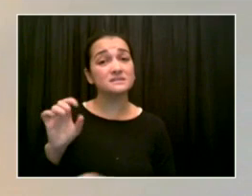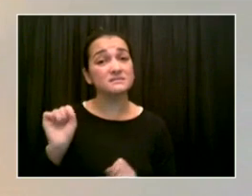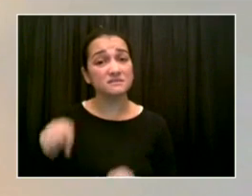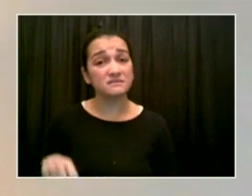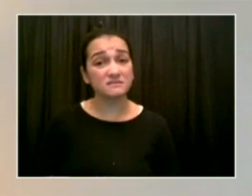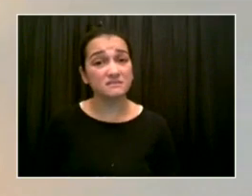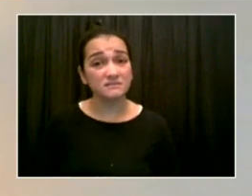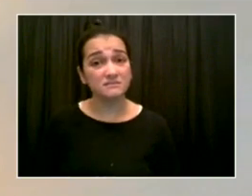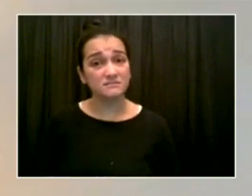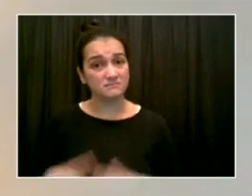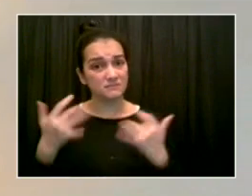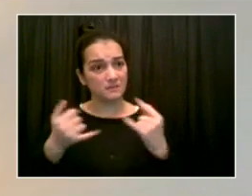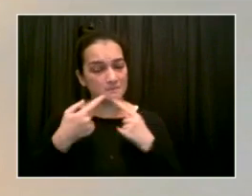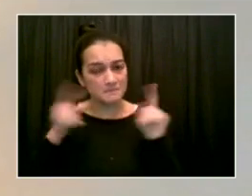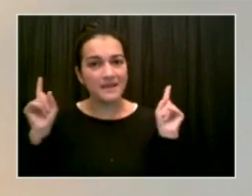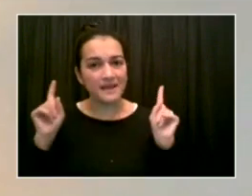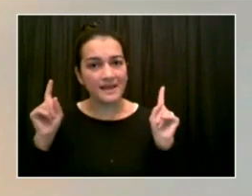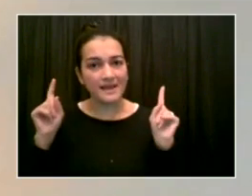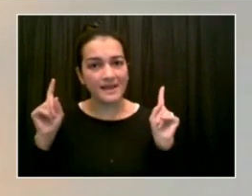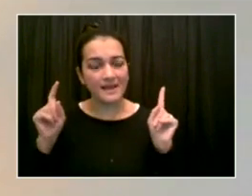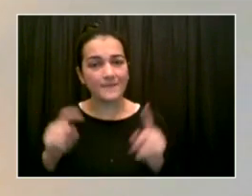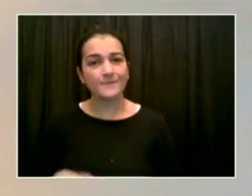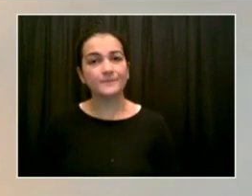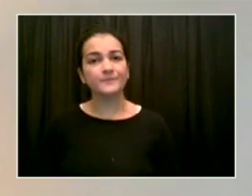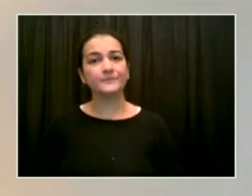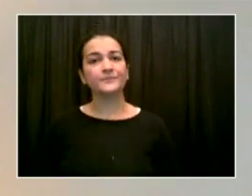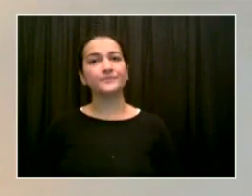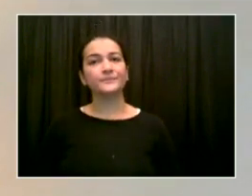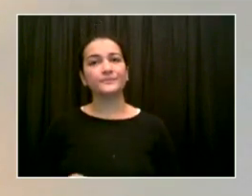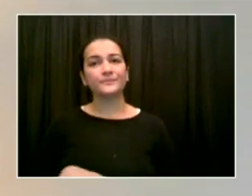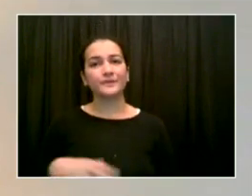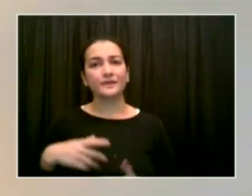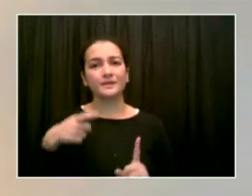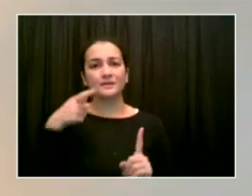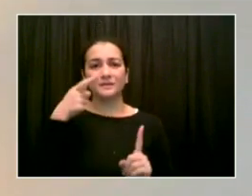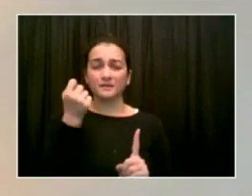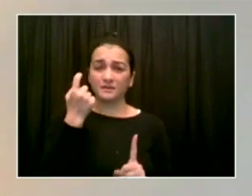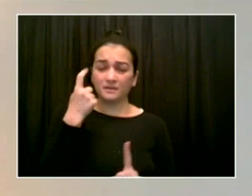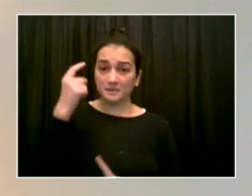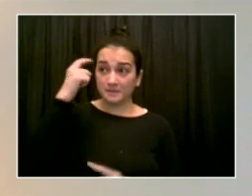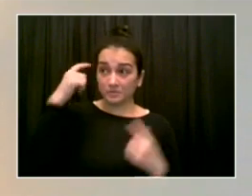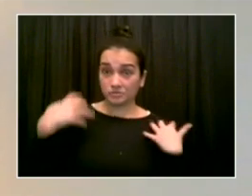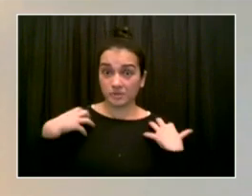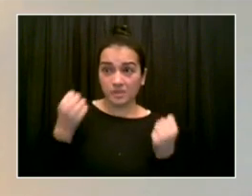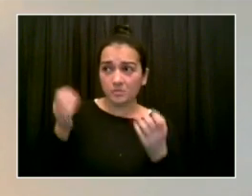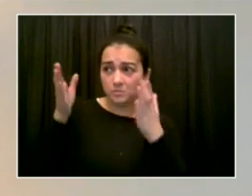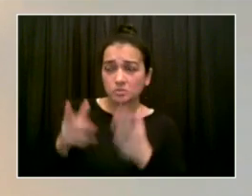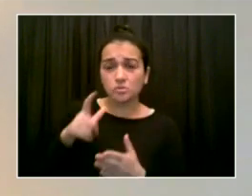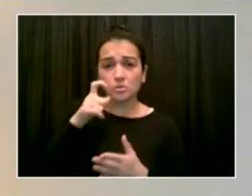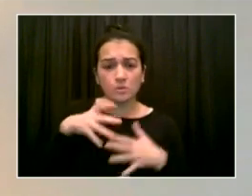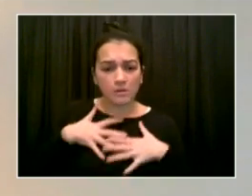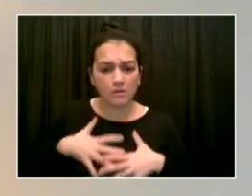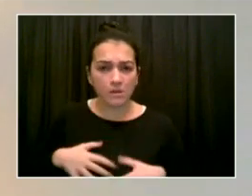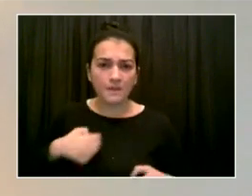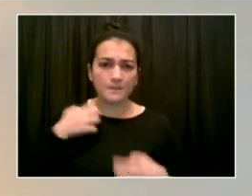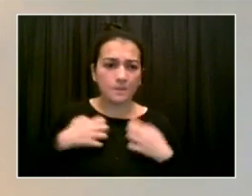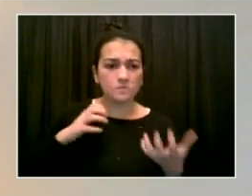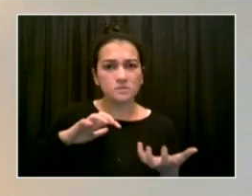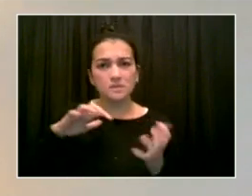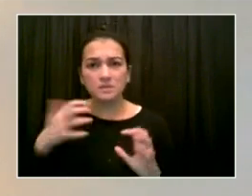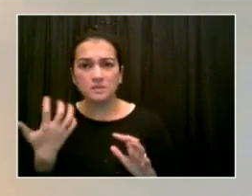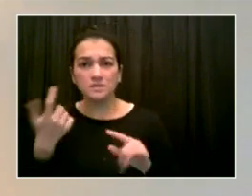everyone to remember, if you or someone you know is struggling with alcohol or drugs or in emotional